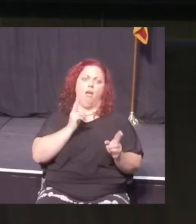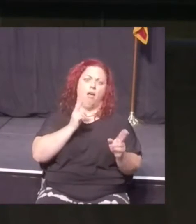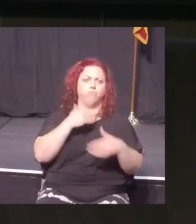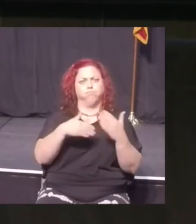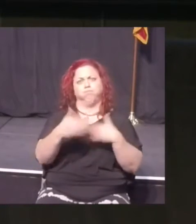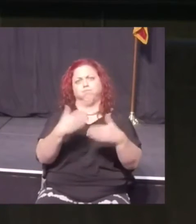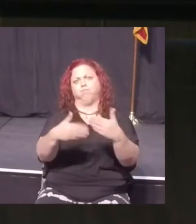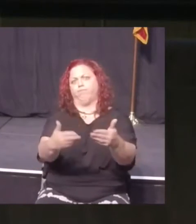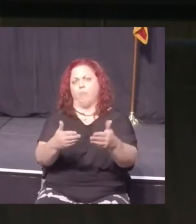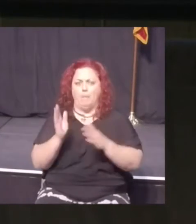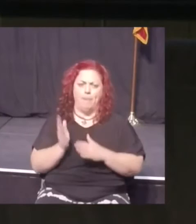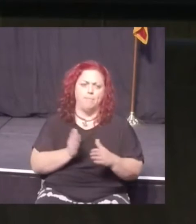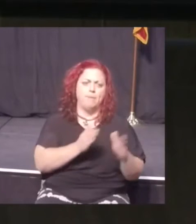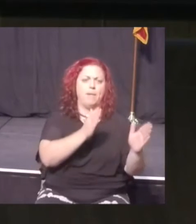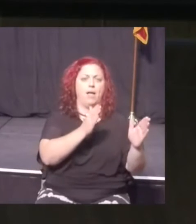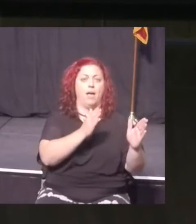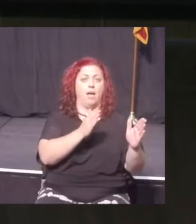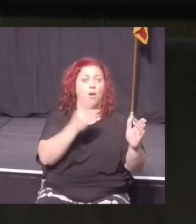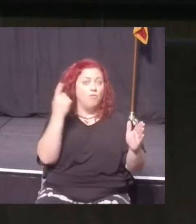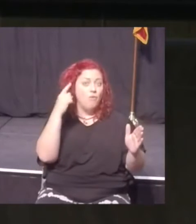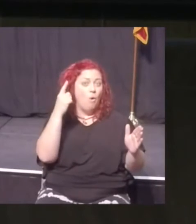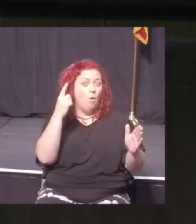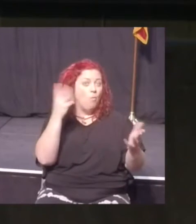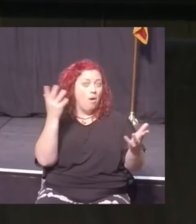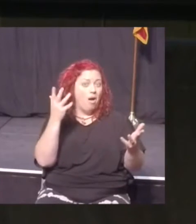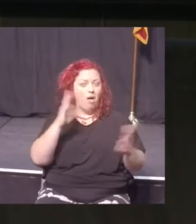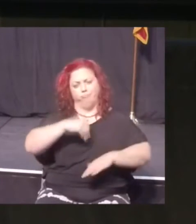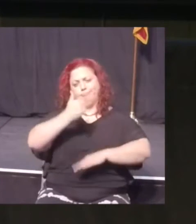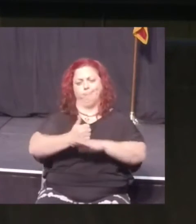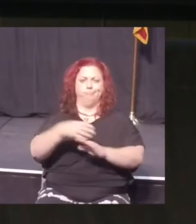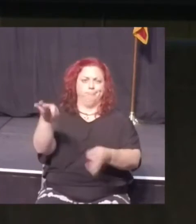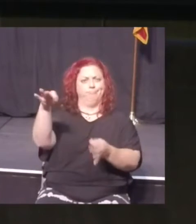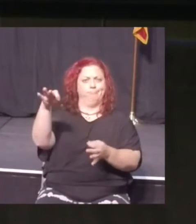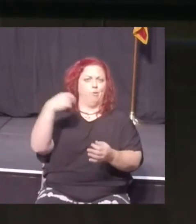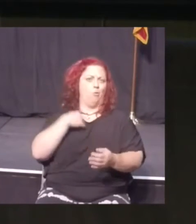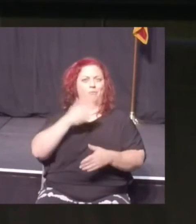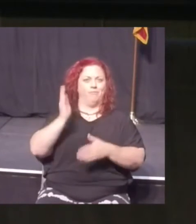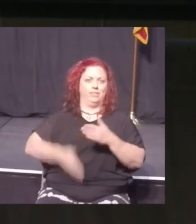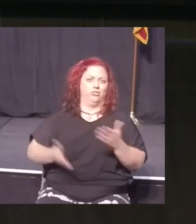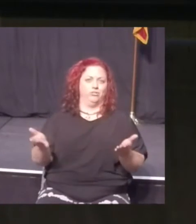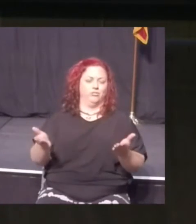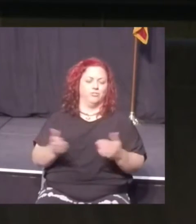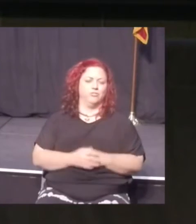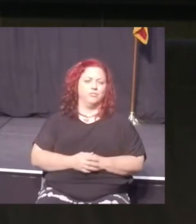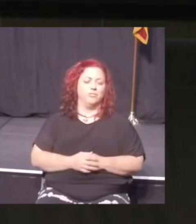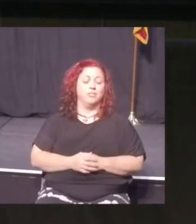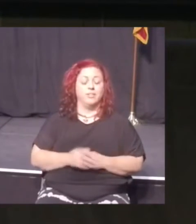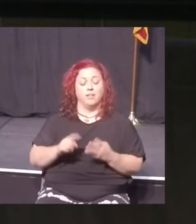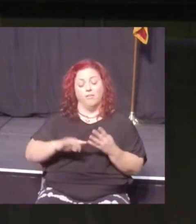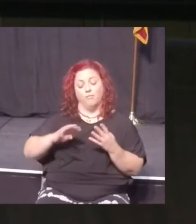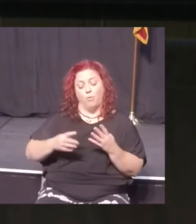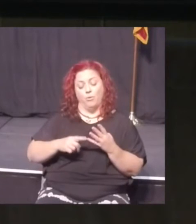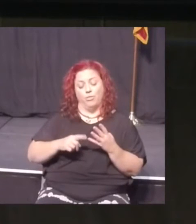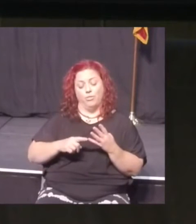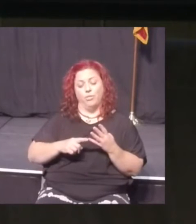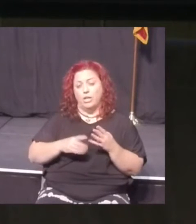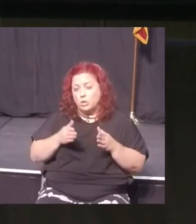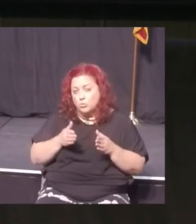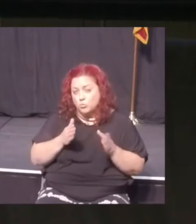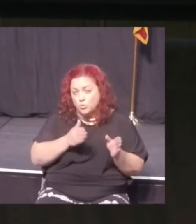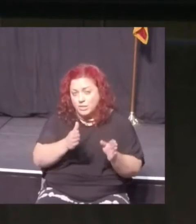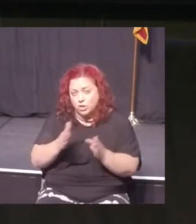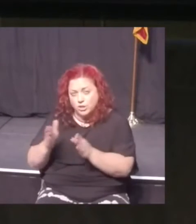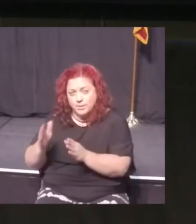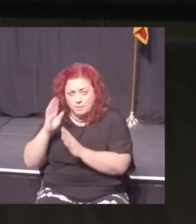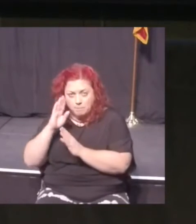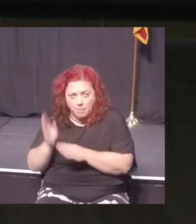planning exercise just so we can say we've done it. And fourth, strategic planning